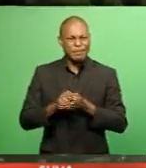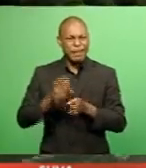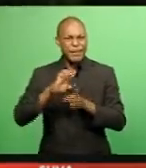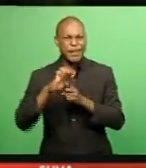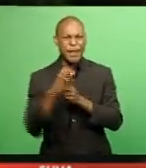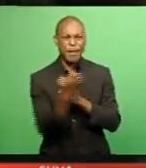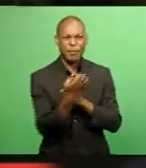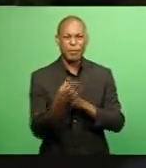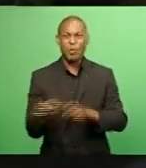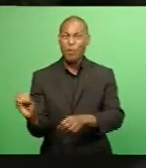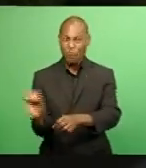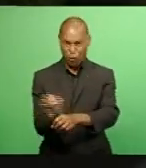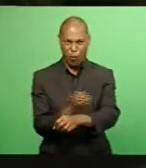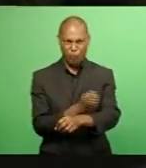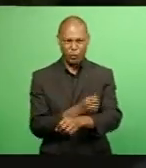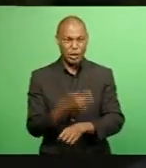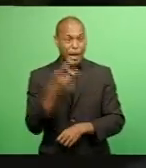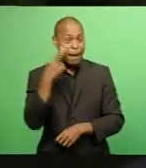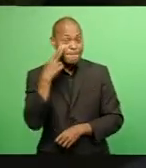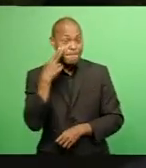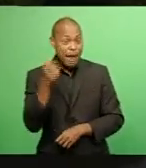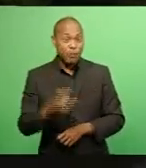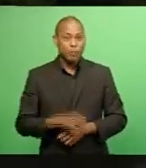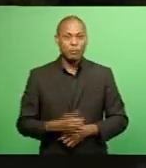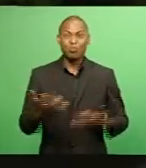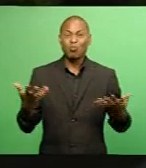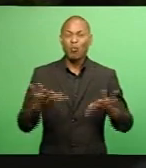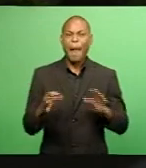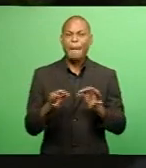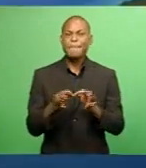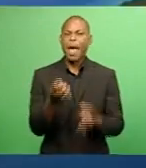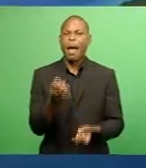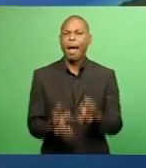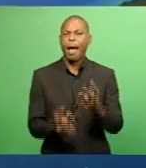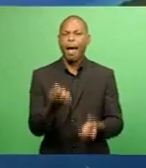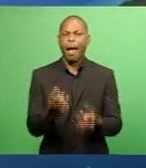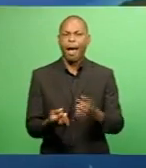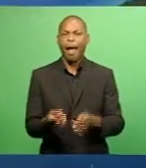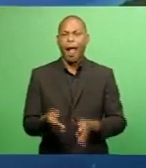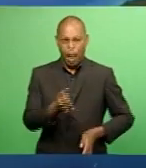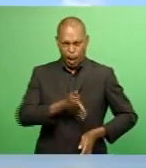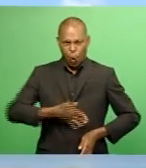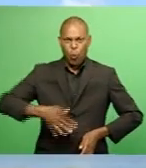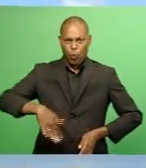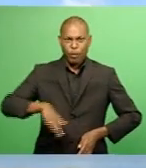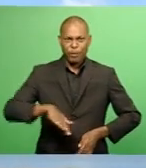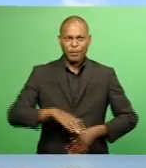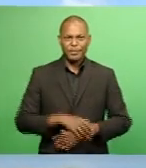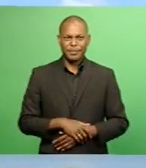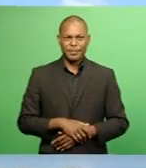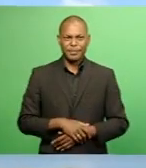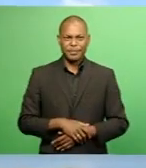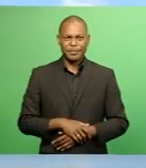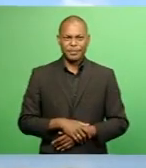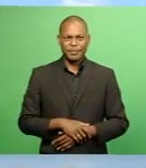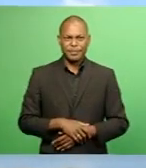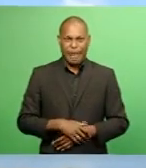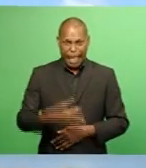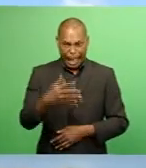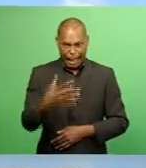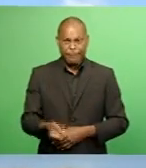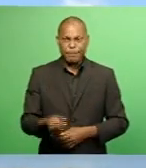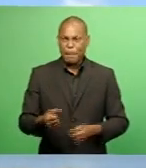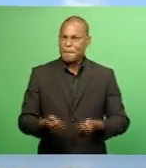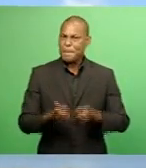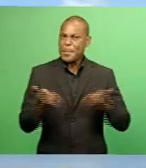marine ecosystem found in the Benga Lagoon that are threatened by climate change. Benga Lagoon as well contain a variety of